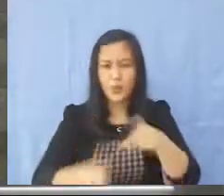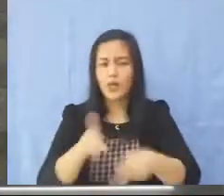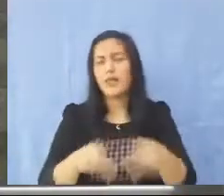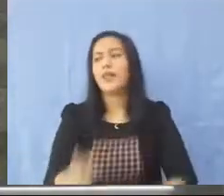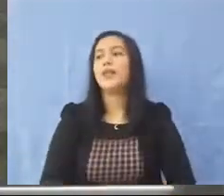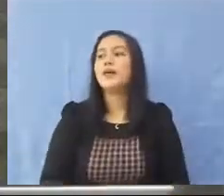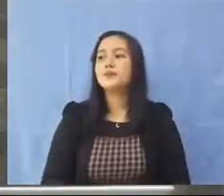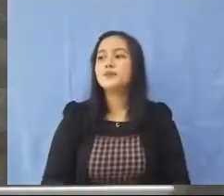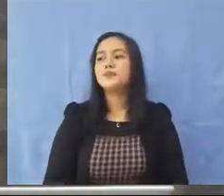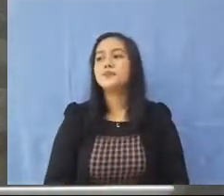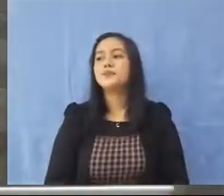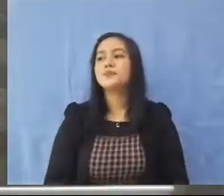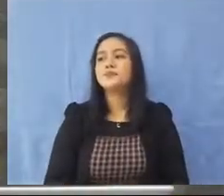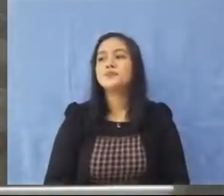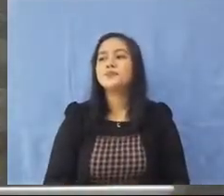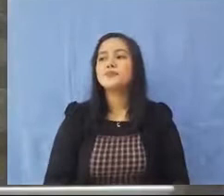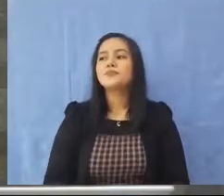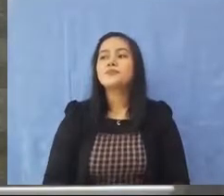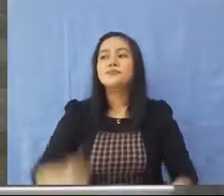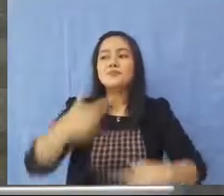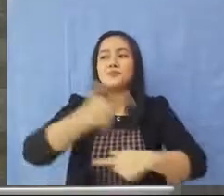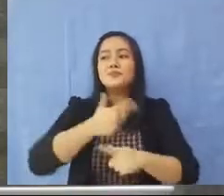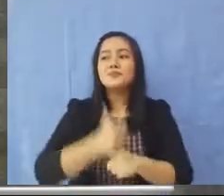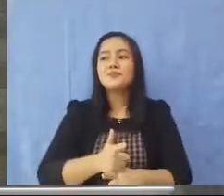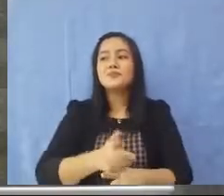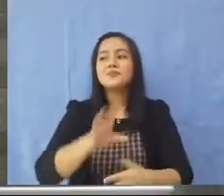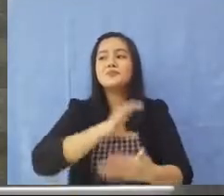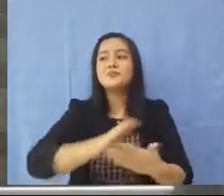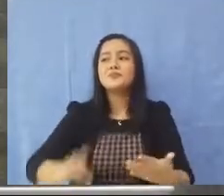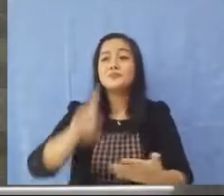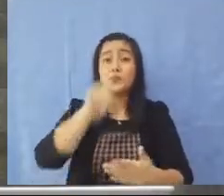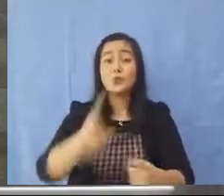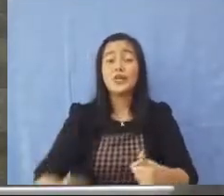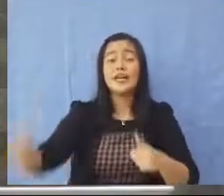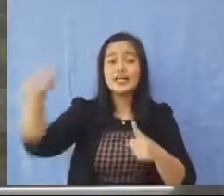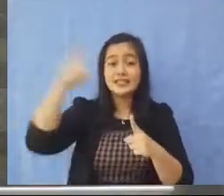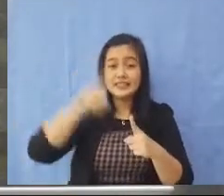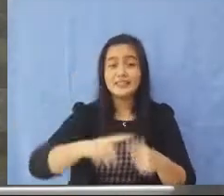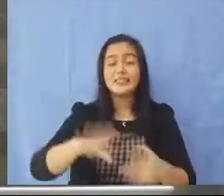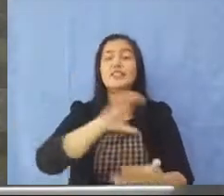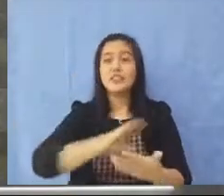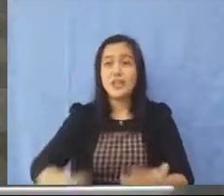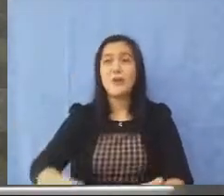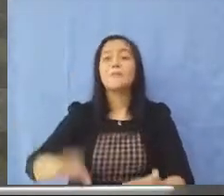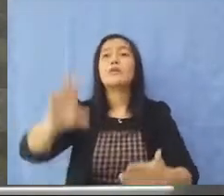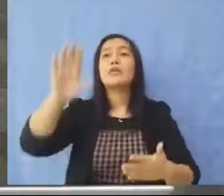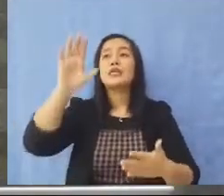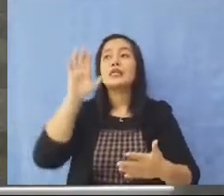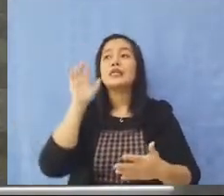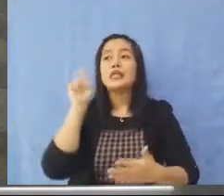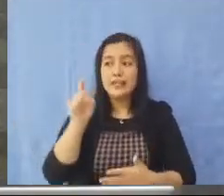Genesis chapter 1 hanggang Genesis chapter 11, yan po yung tinatawag na